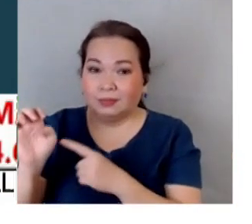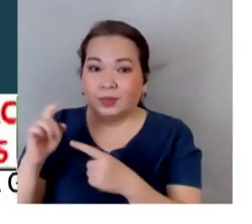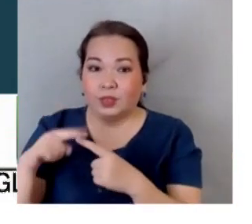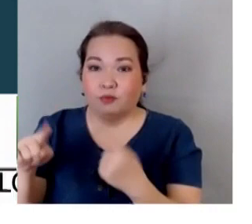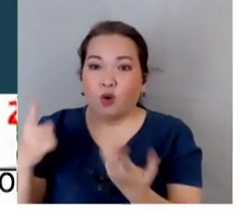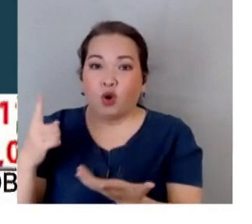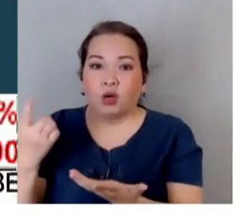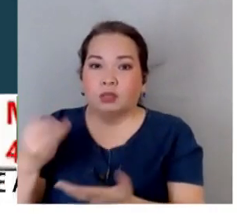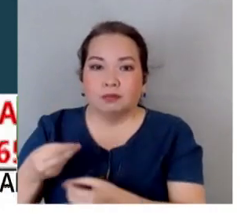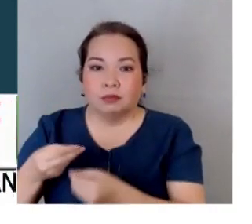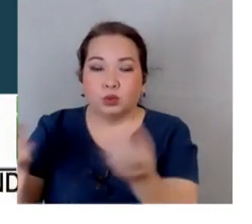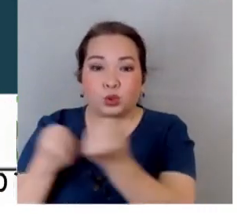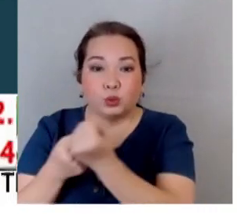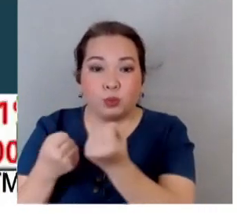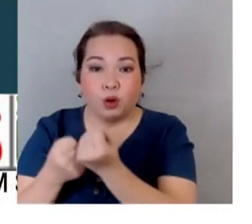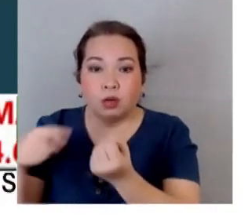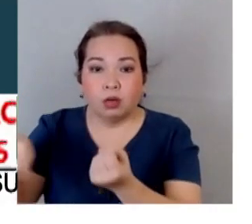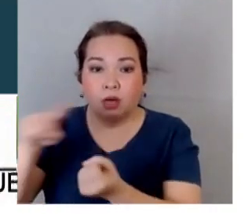Tupad,